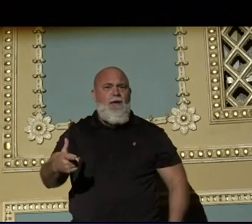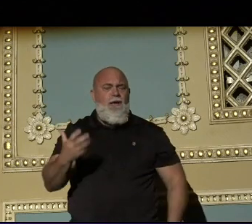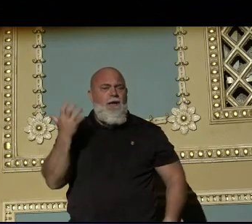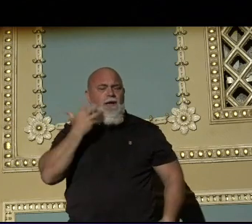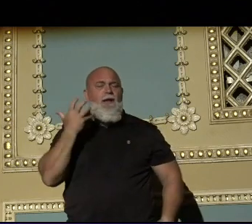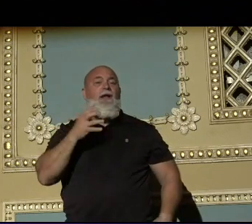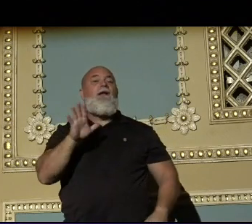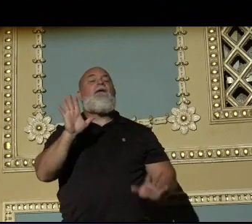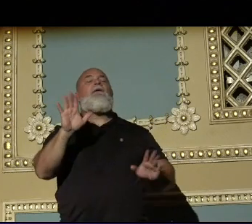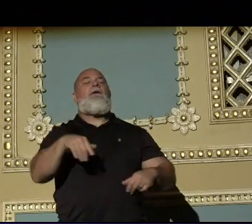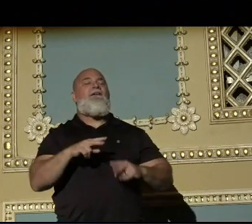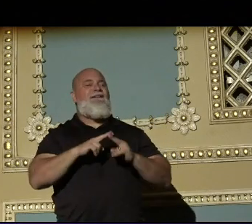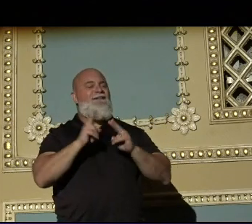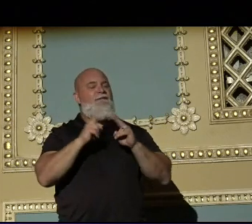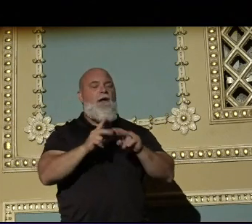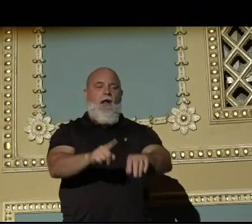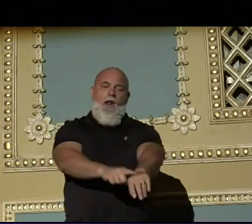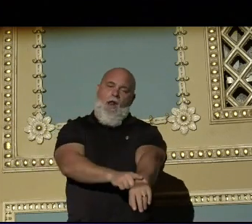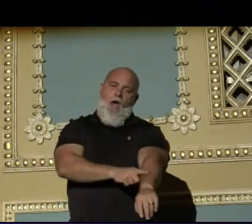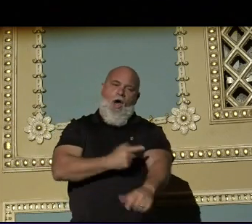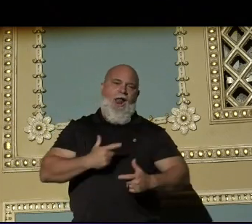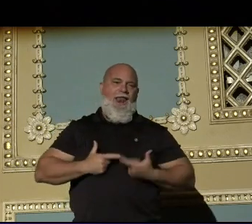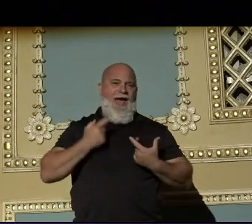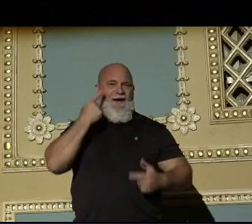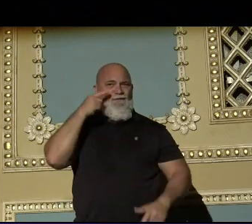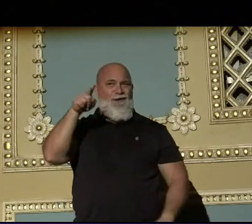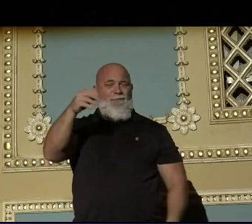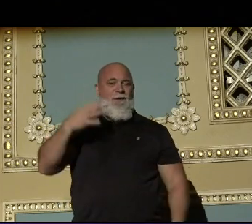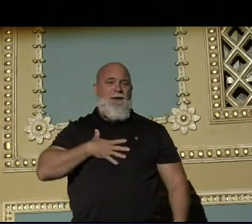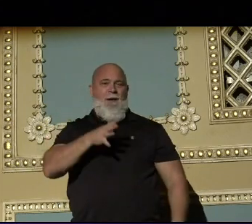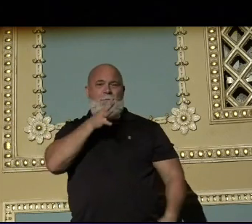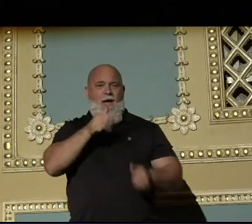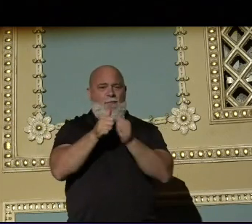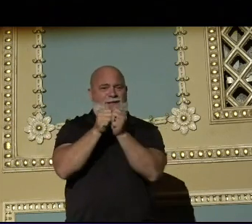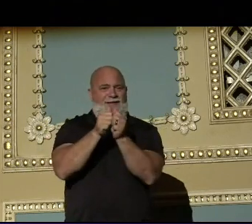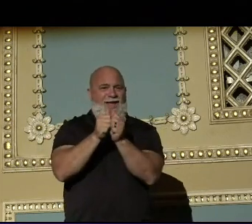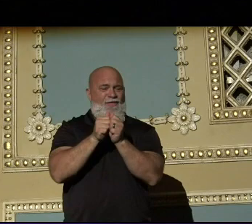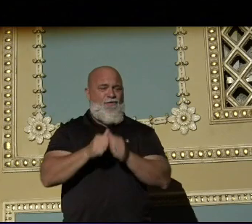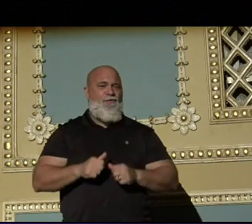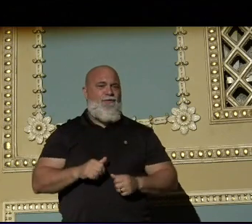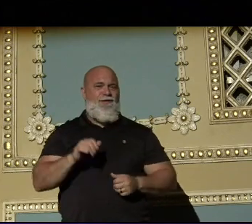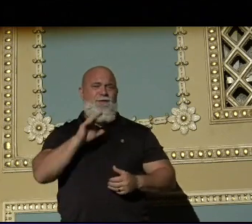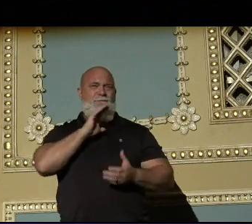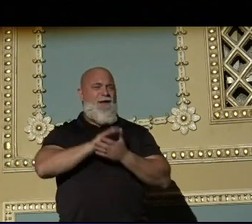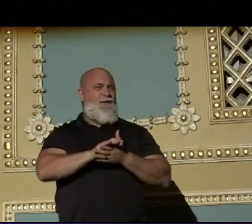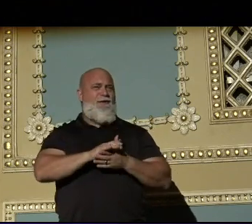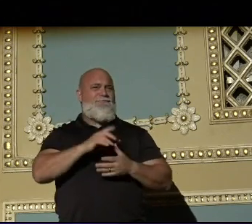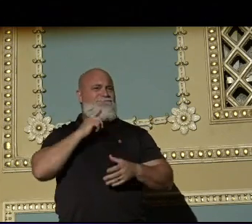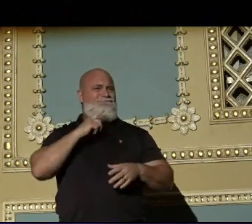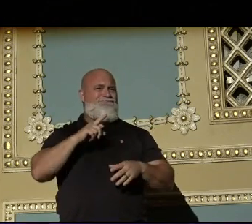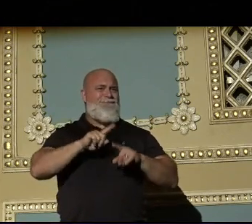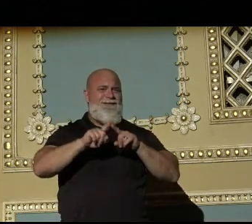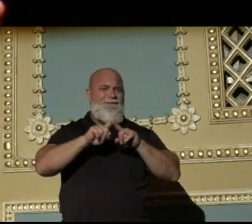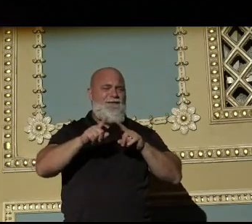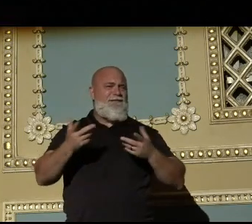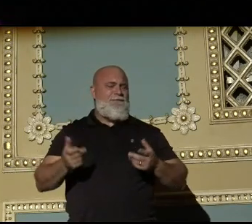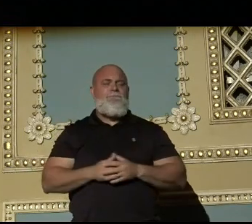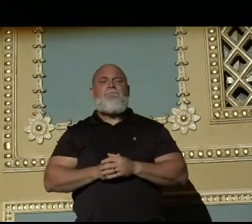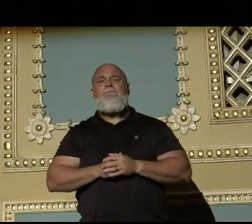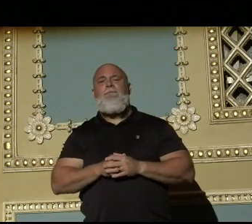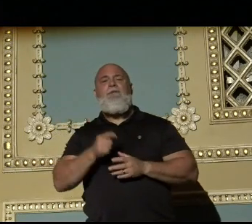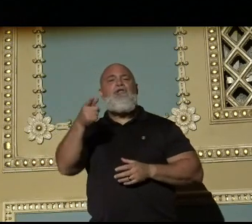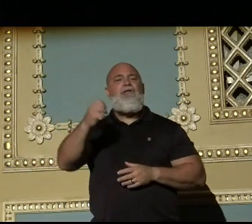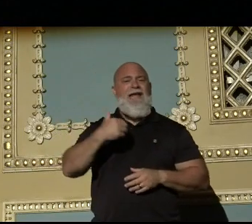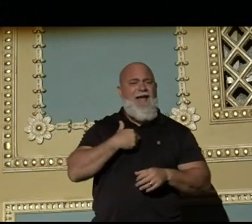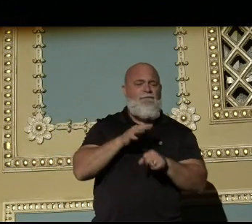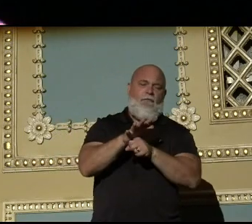a very long life for him and my mom together in this marriage, like very long with all of his antics. She had had enough at